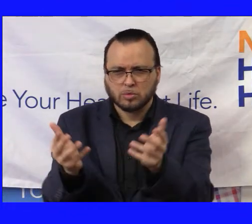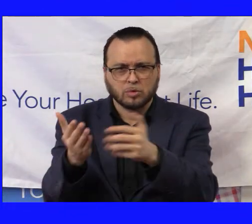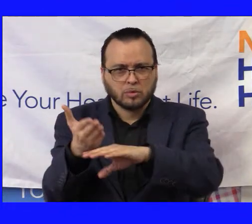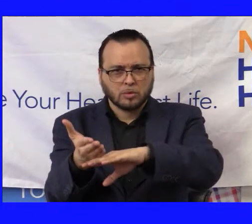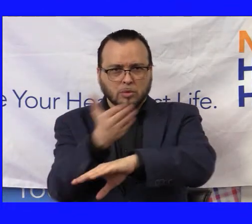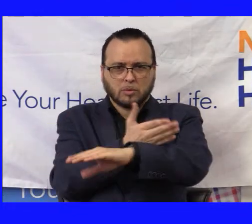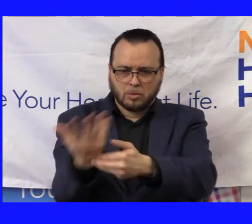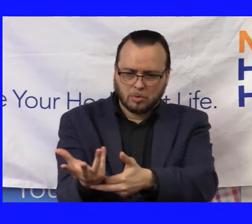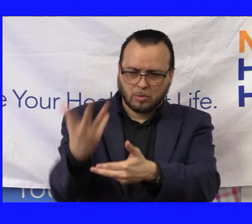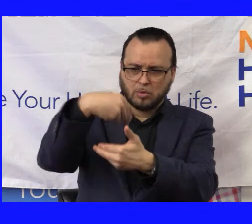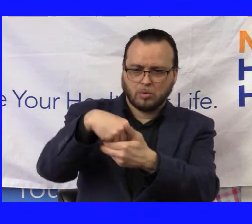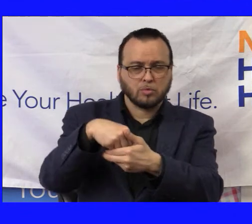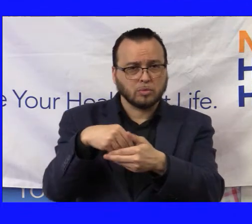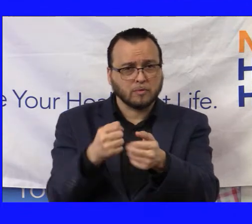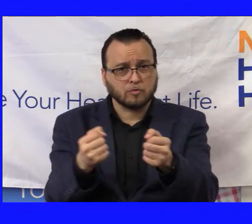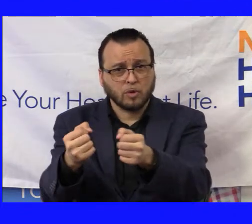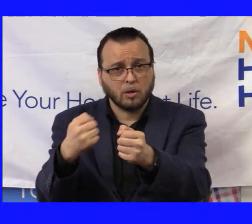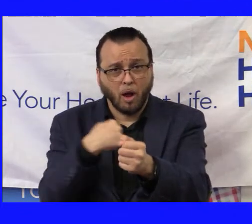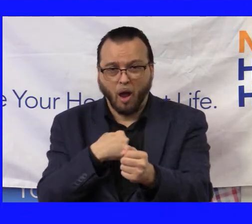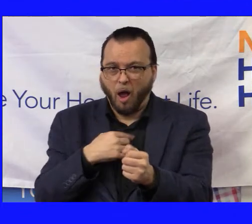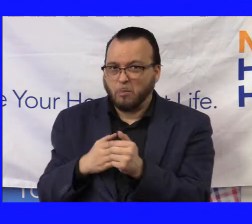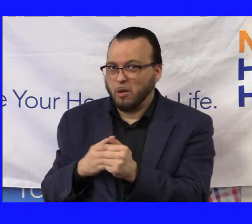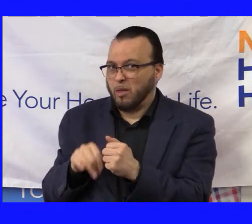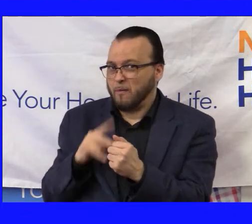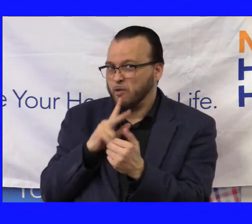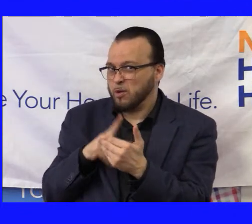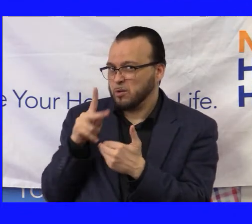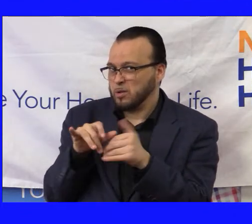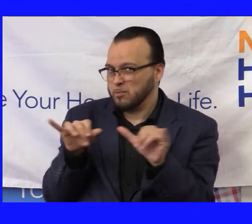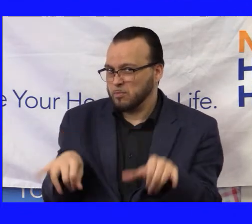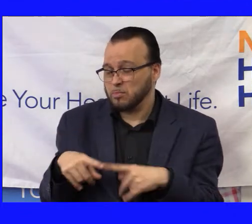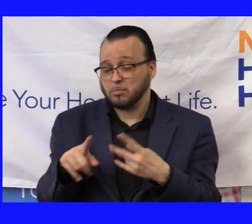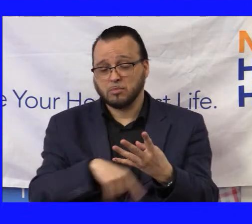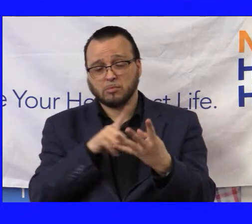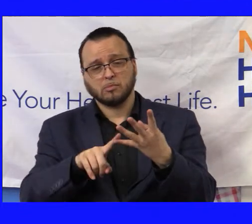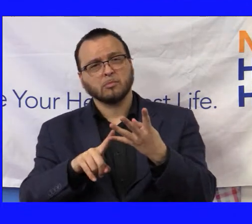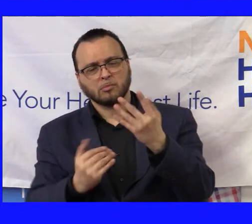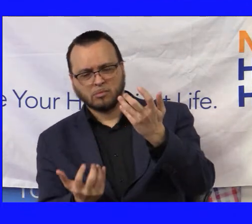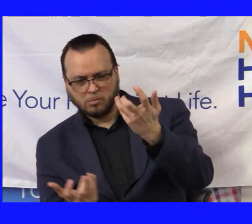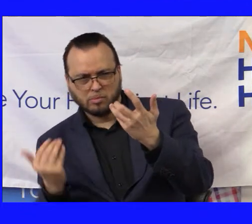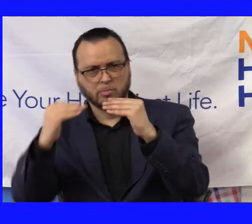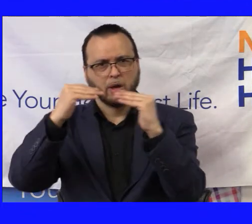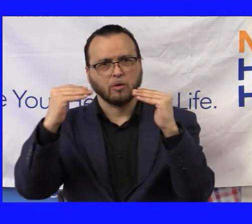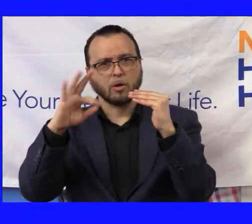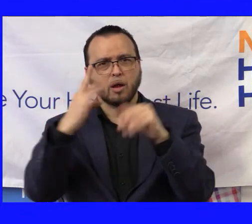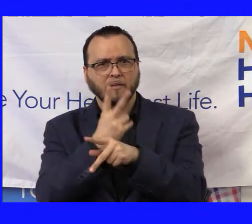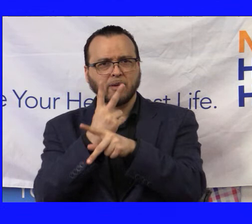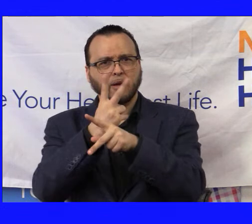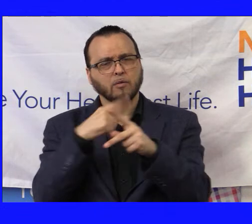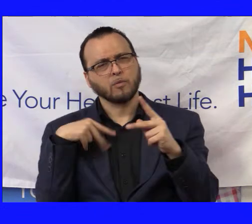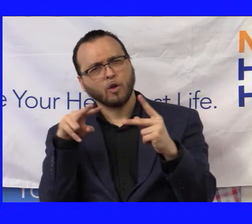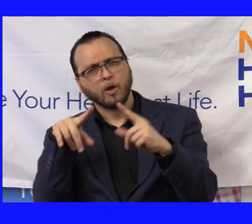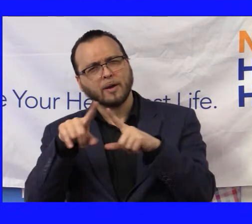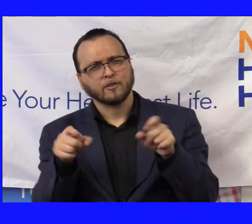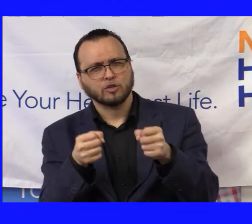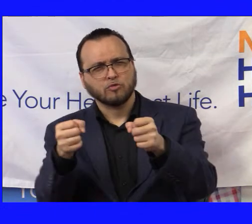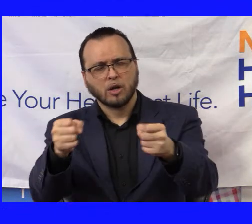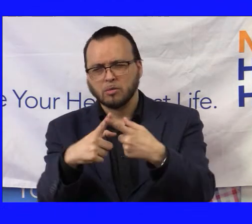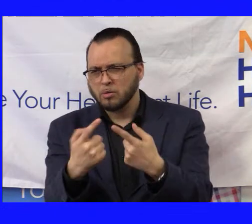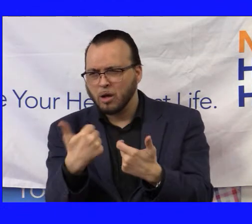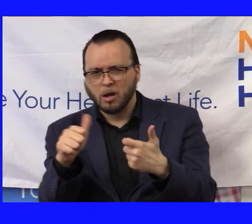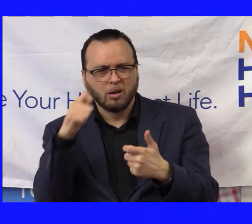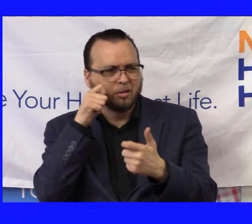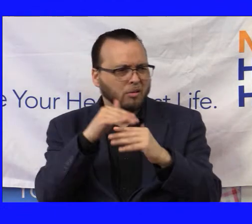for the system. And last but not least, the fourth work group is equity of care, really looking at strategies to eliminate racial and